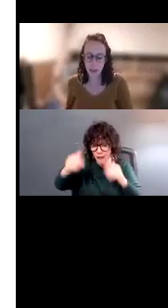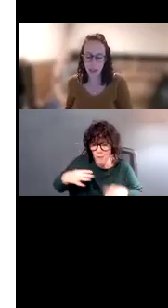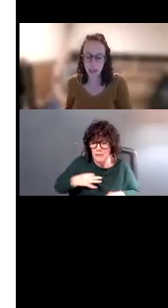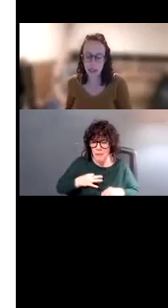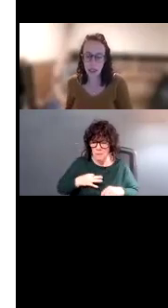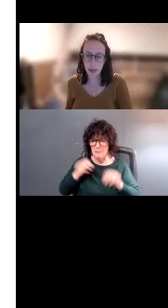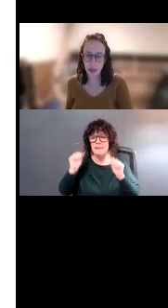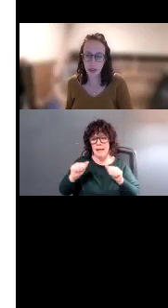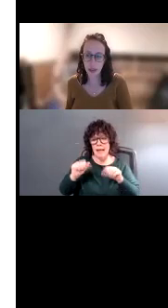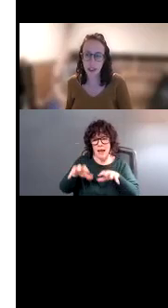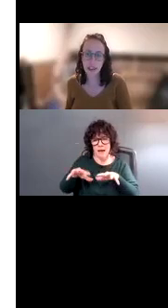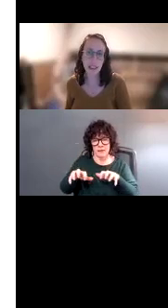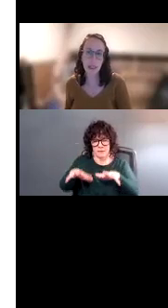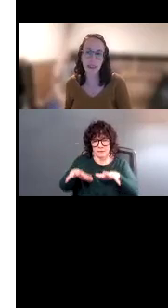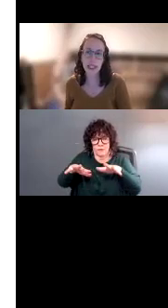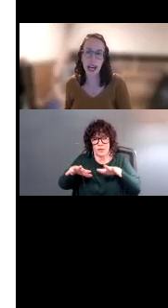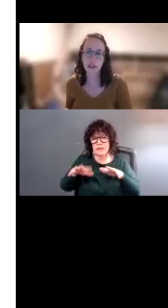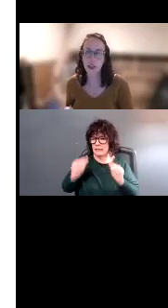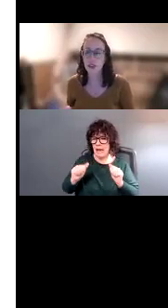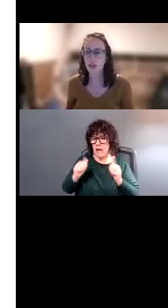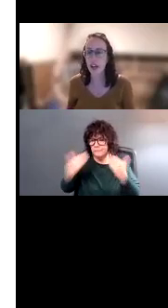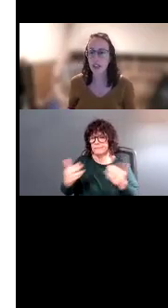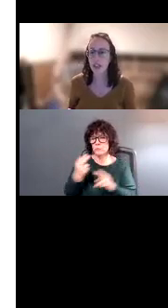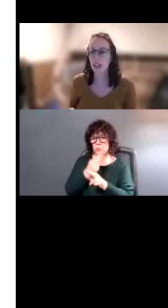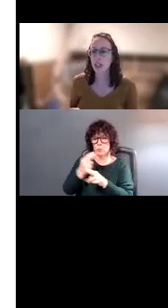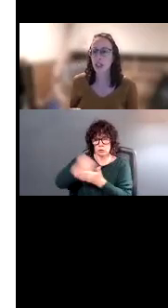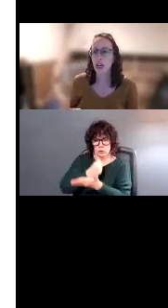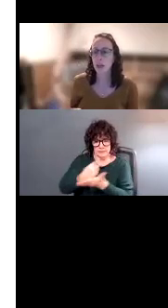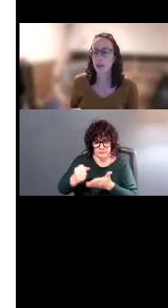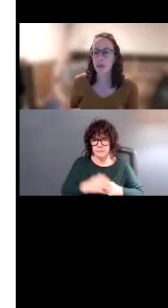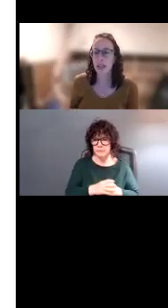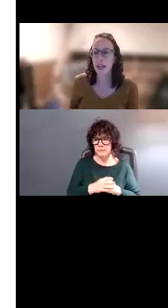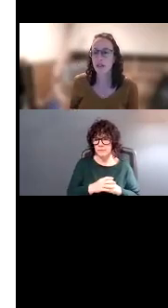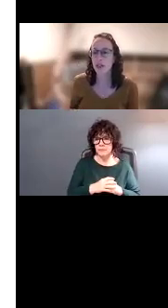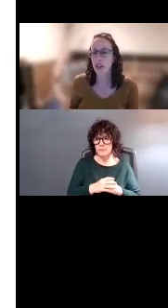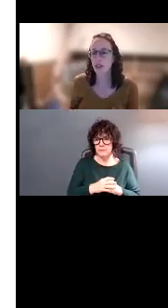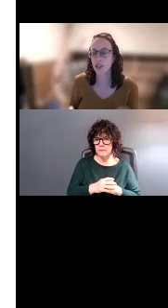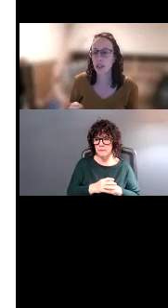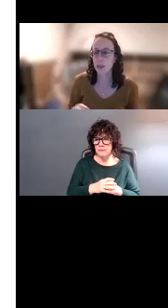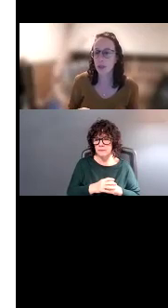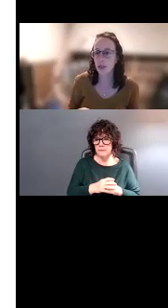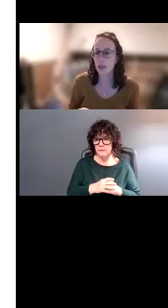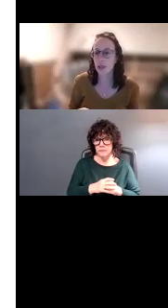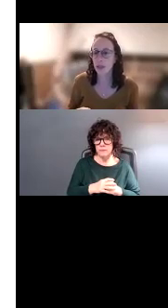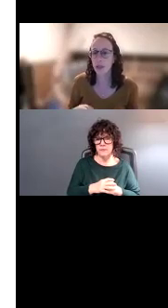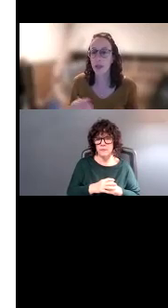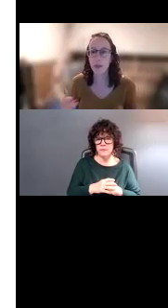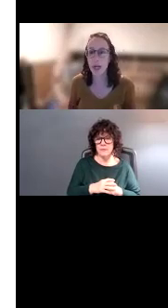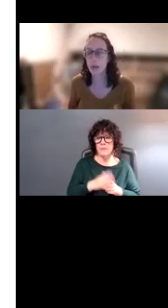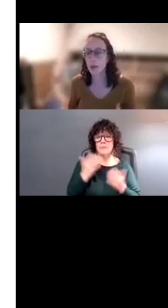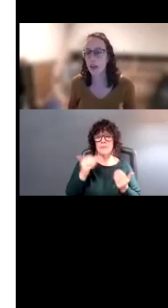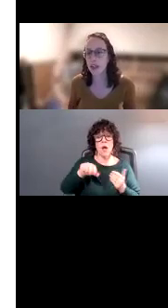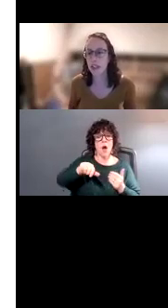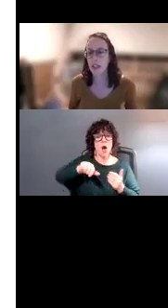And a couple other cybersecurity tips. After a fire, you may have lost your computer